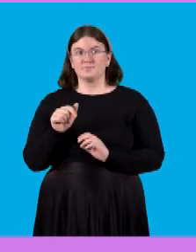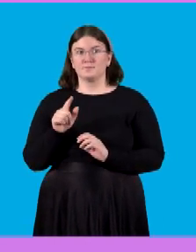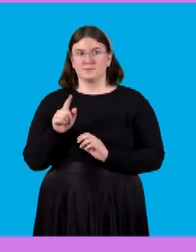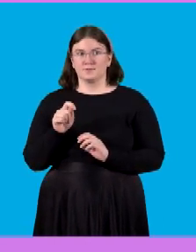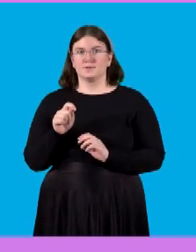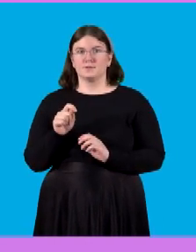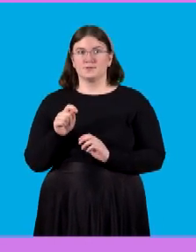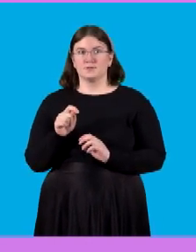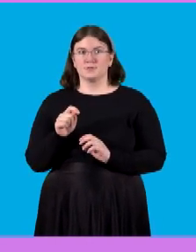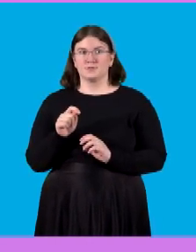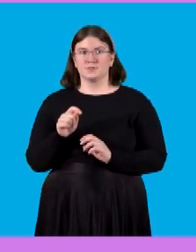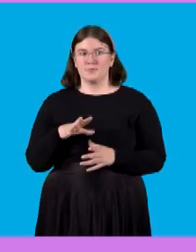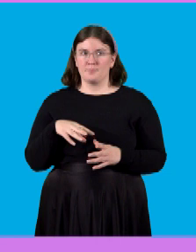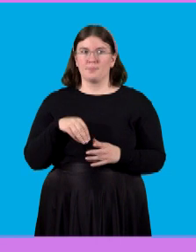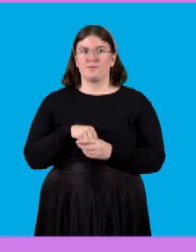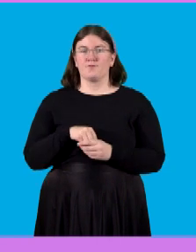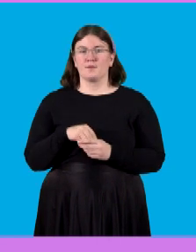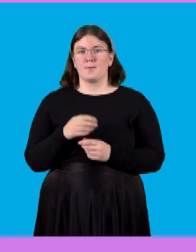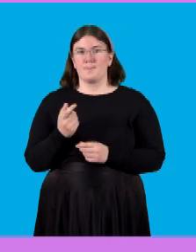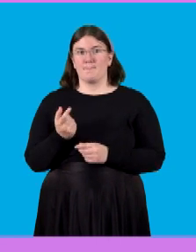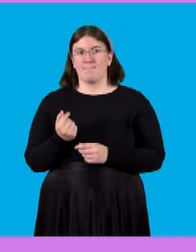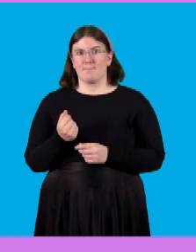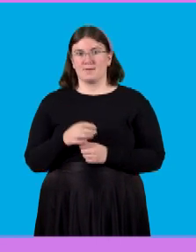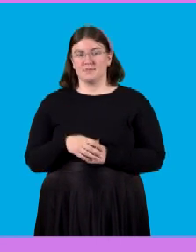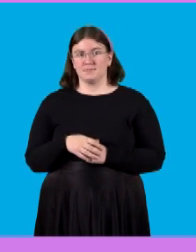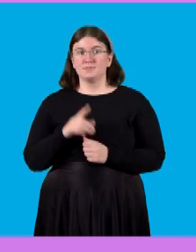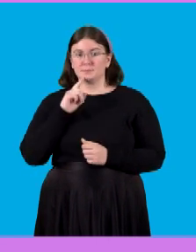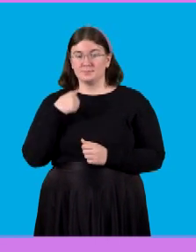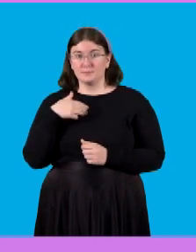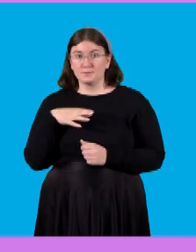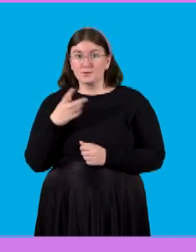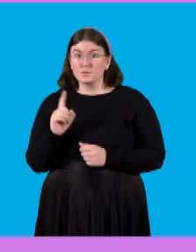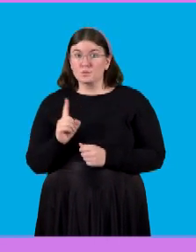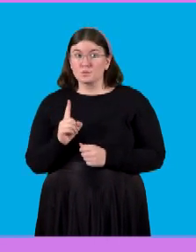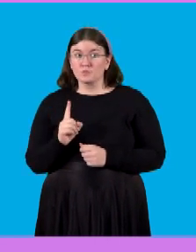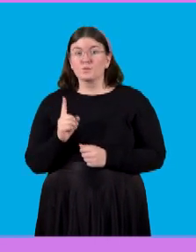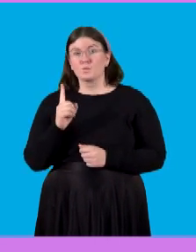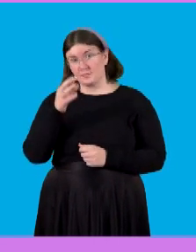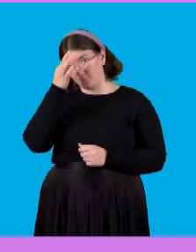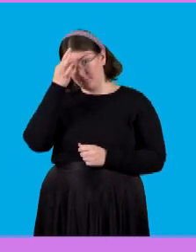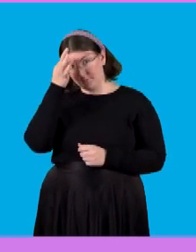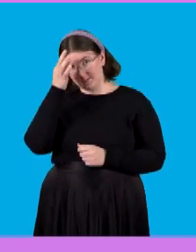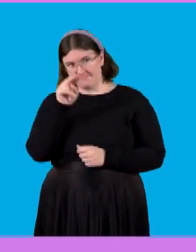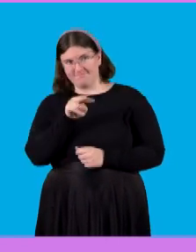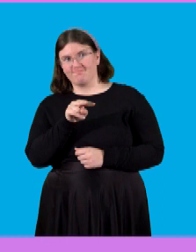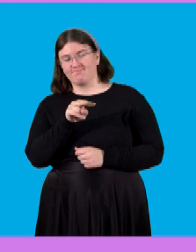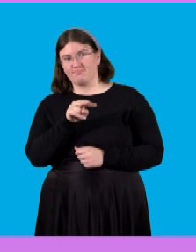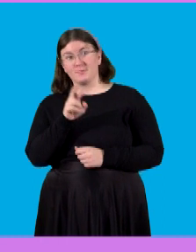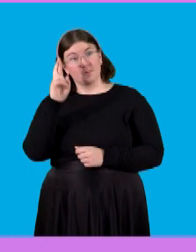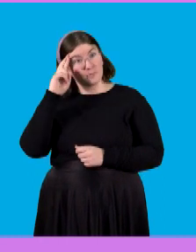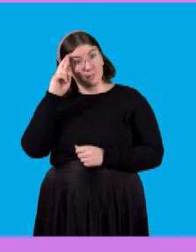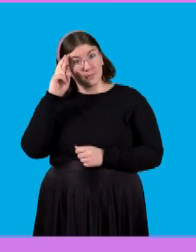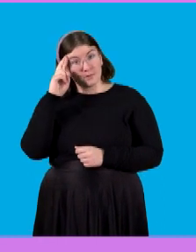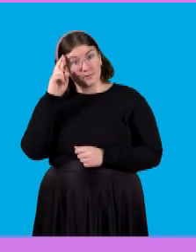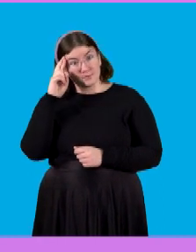guys, I want us just to take a minute to see here, right? Remember, if Mr. De Beer buys a bucket, he'll get